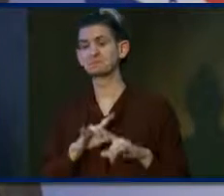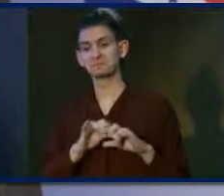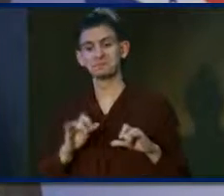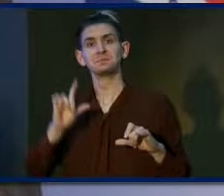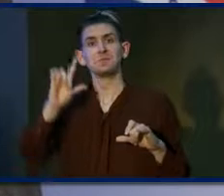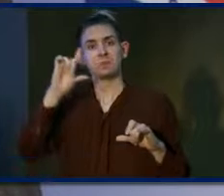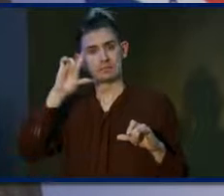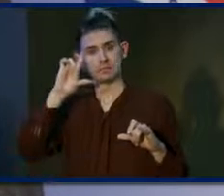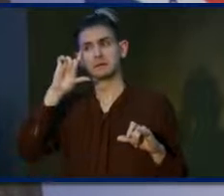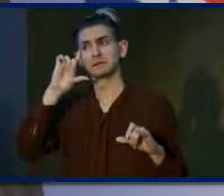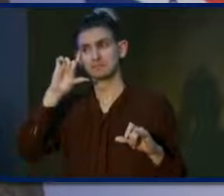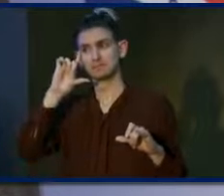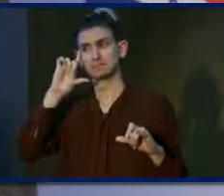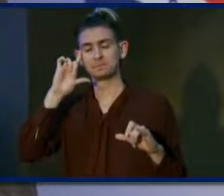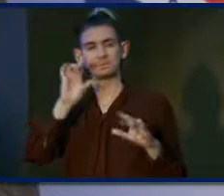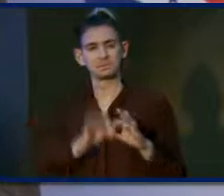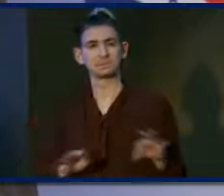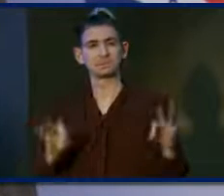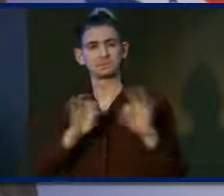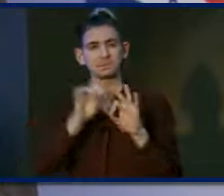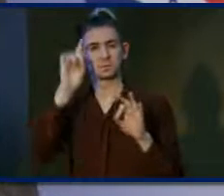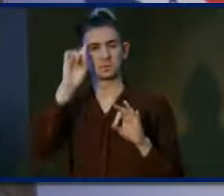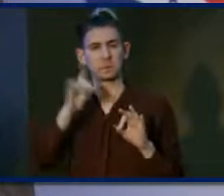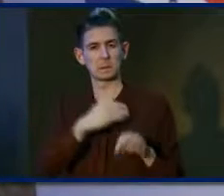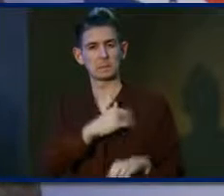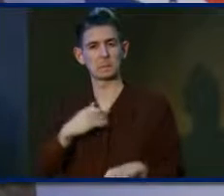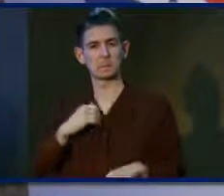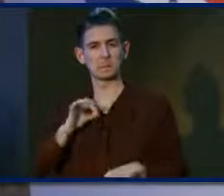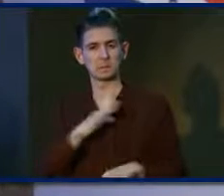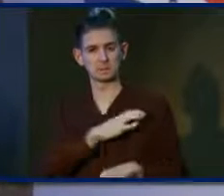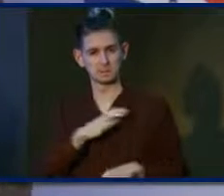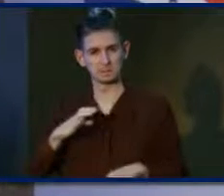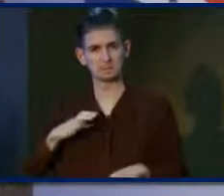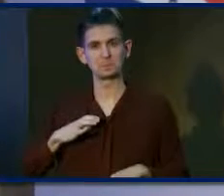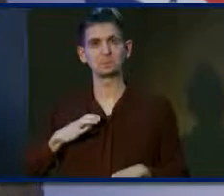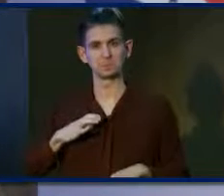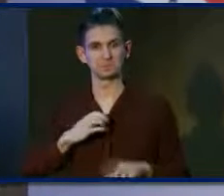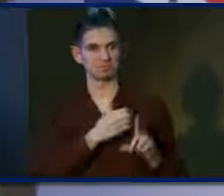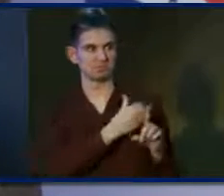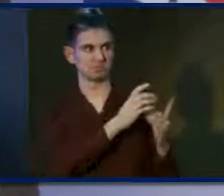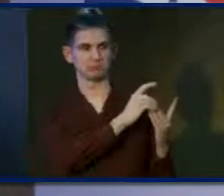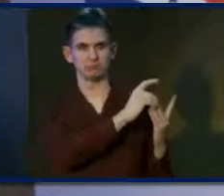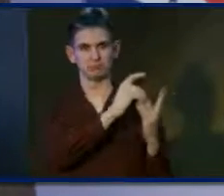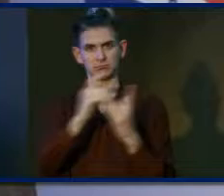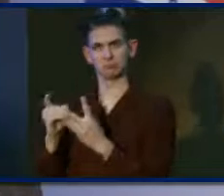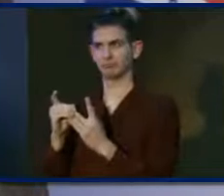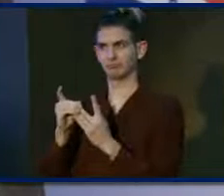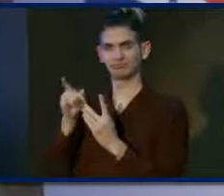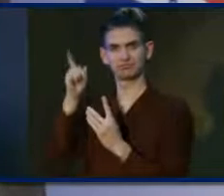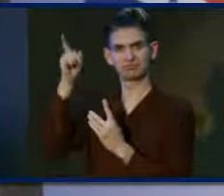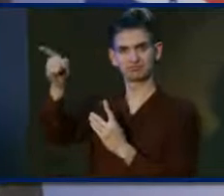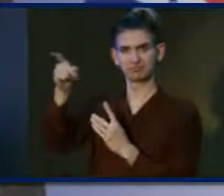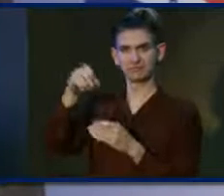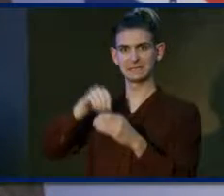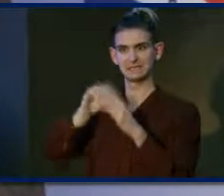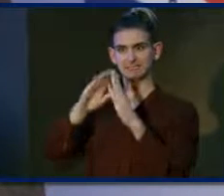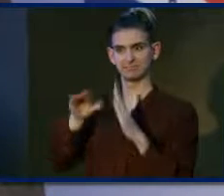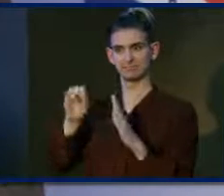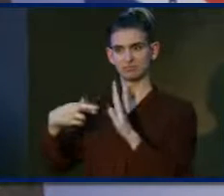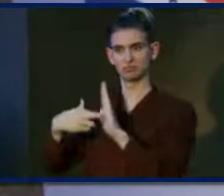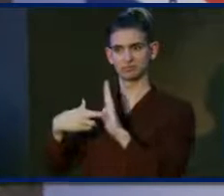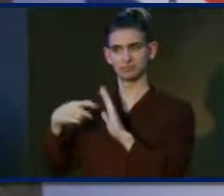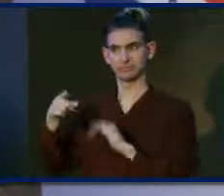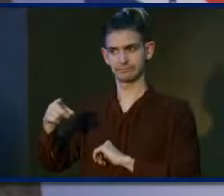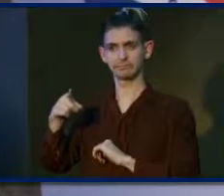have a congressional member here that is really leading it in the House and on behalf of Americans,